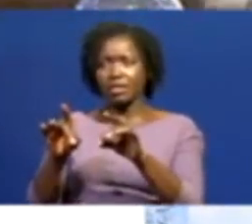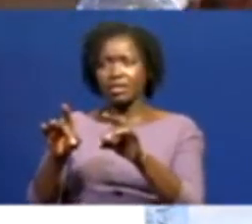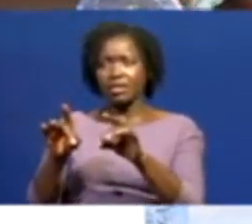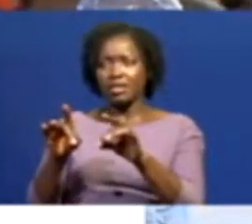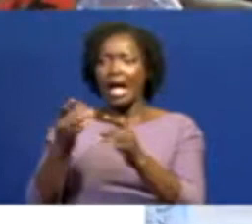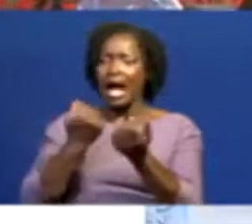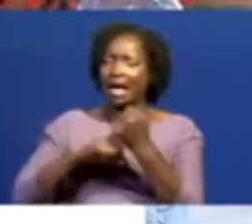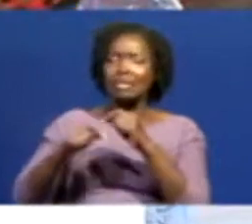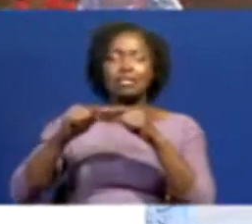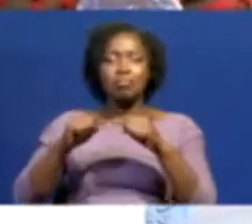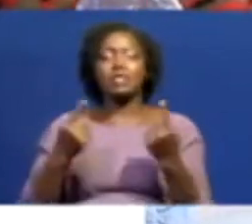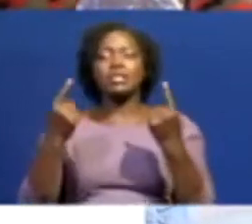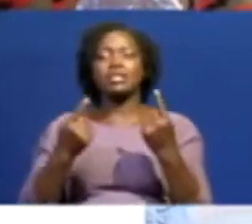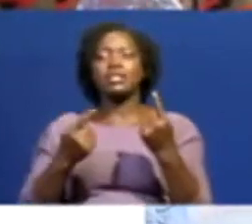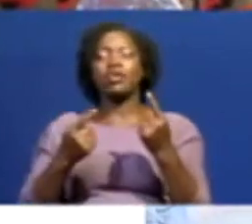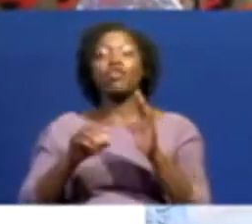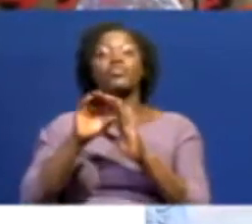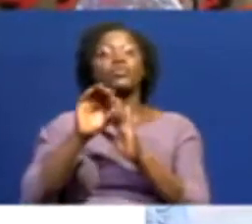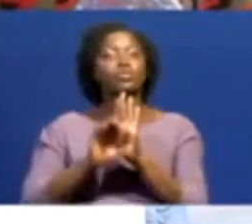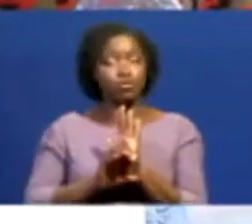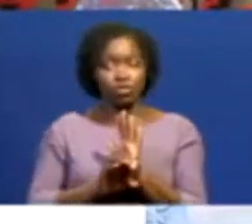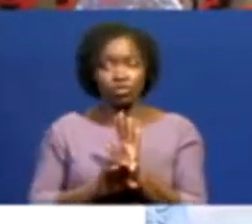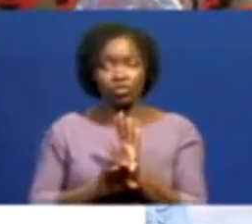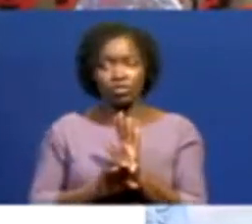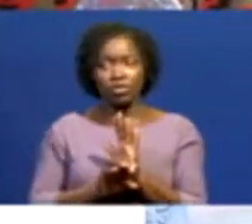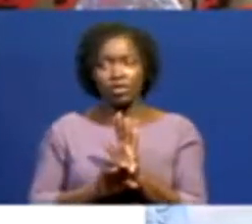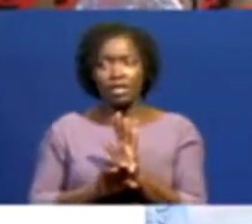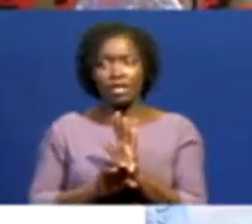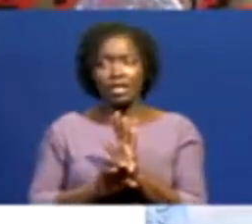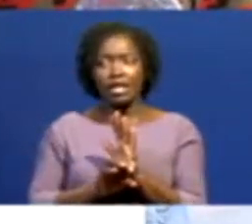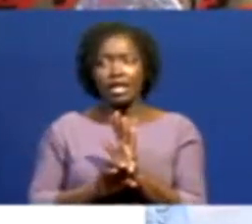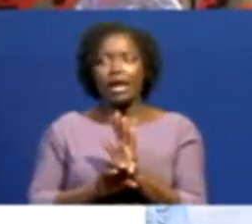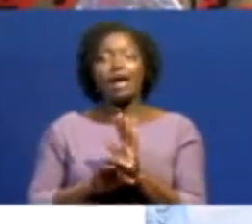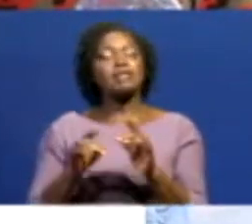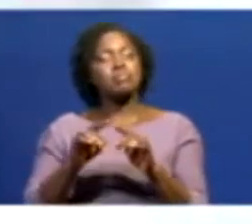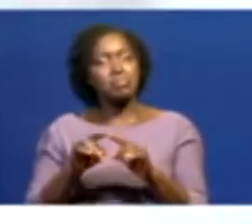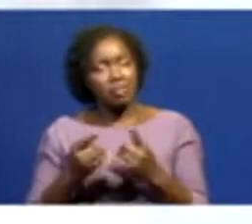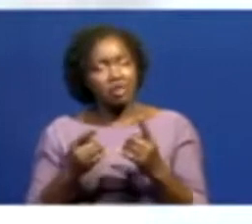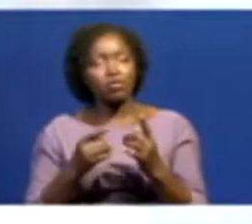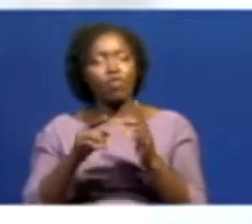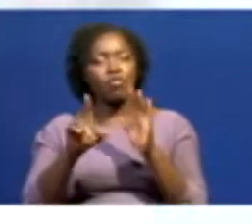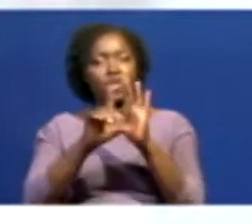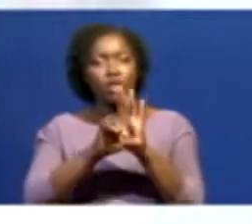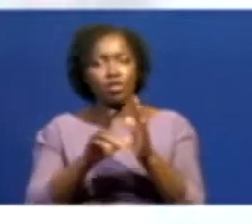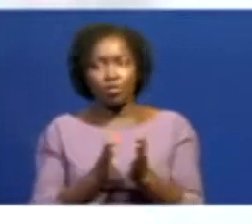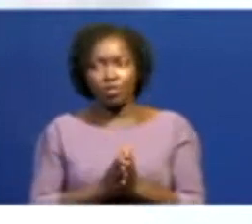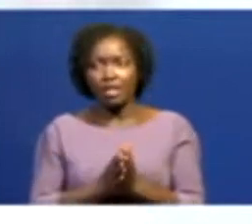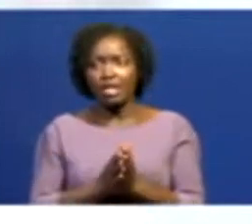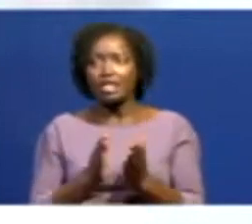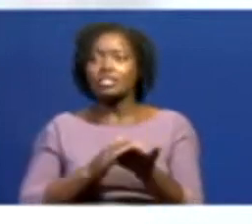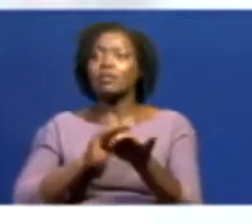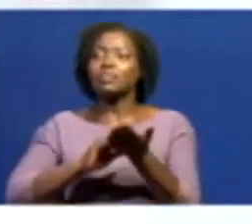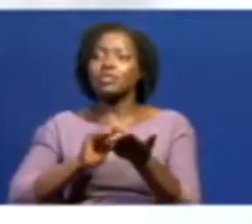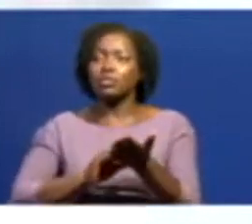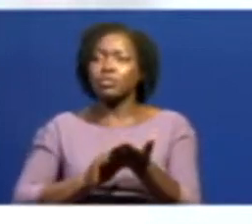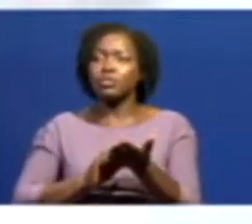acted in violation of the Constitution and in the violation of the law. What are some of the recommendations